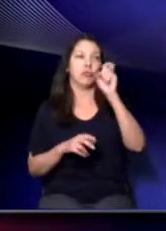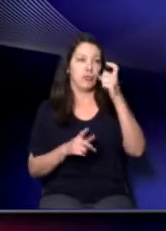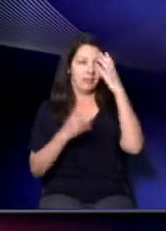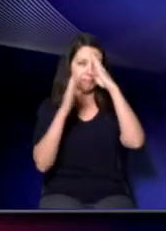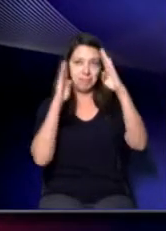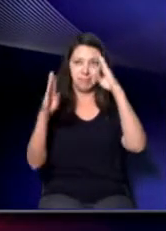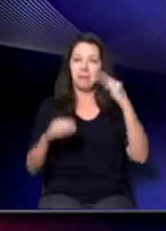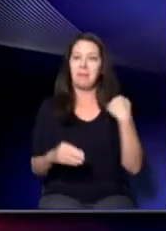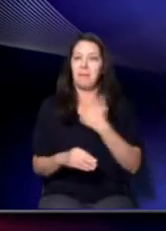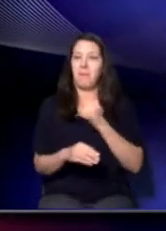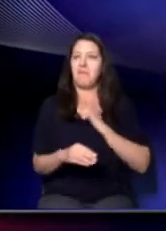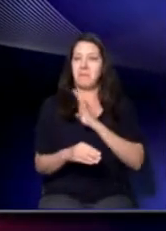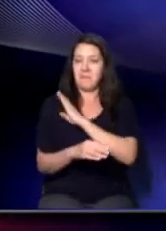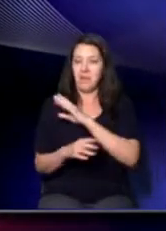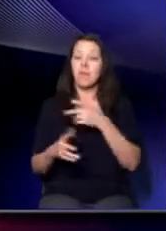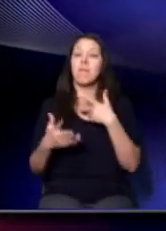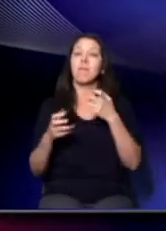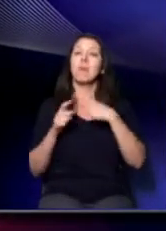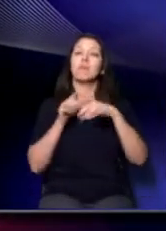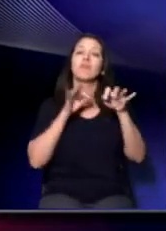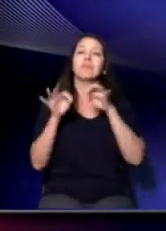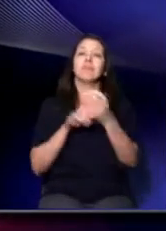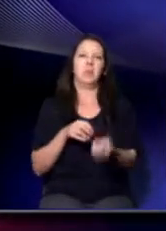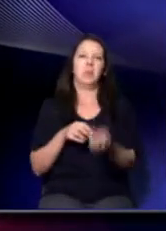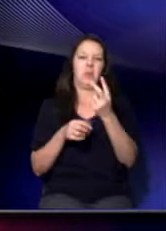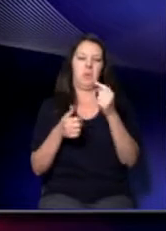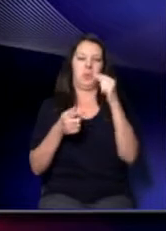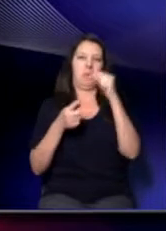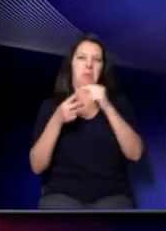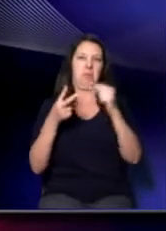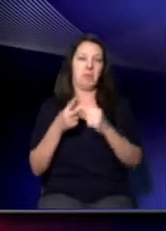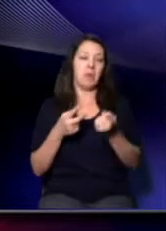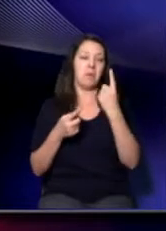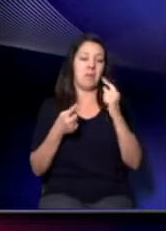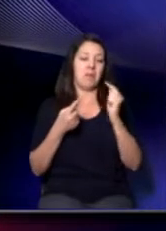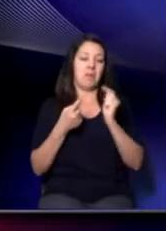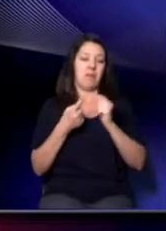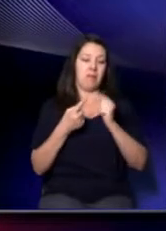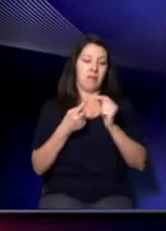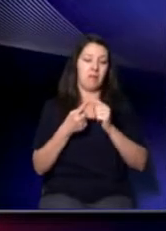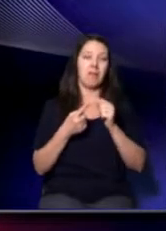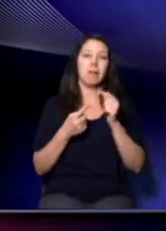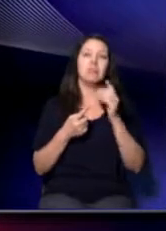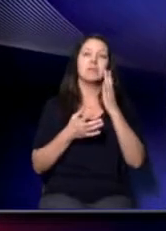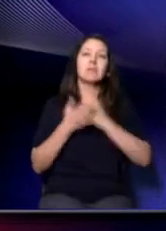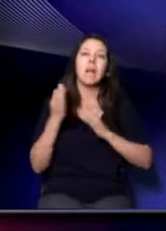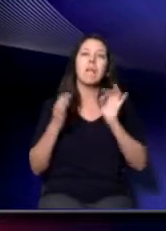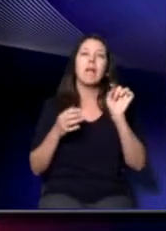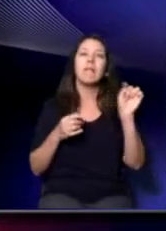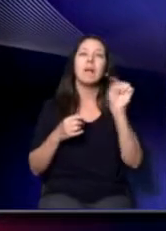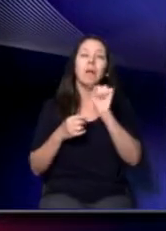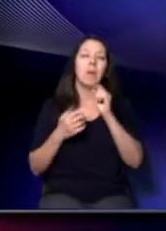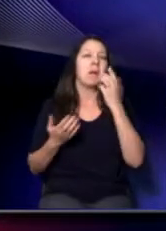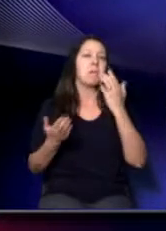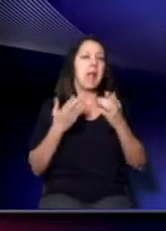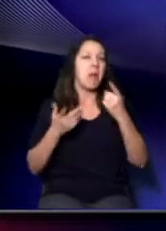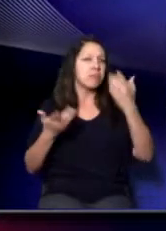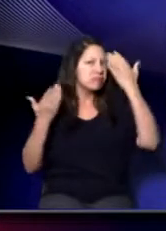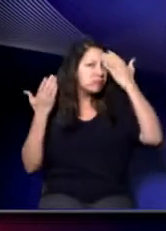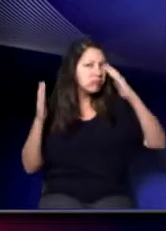want to point out this afternoon. The first thing, those of you who may not